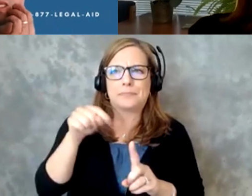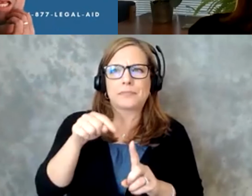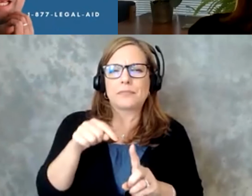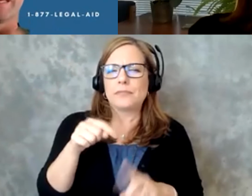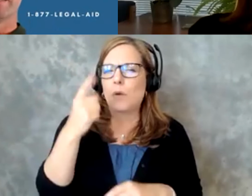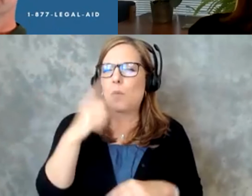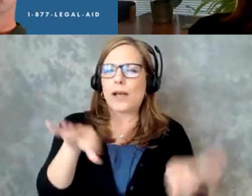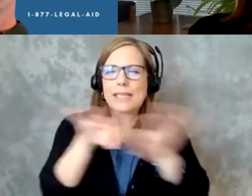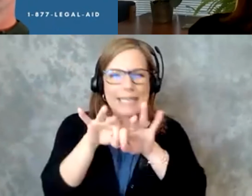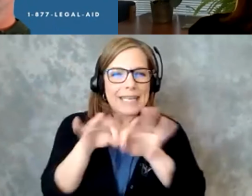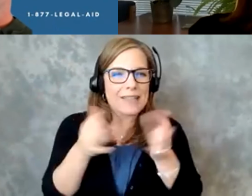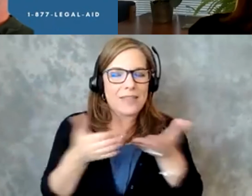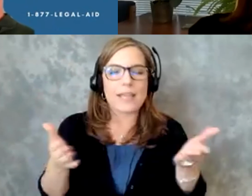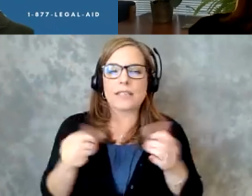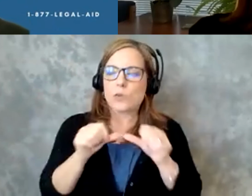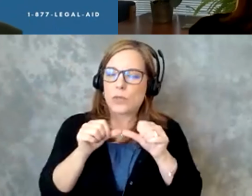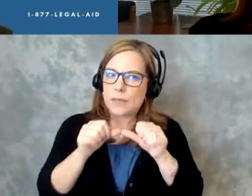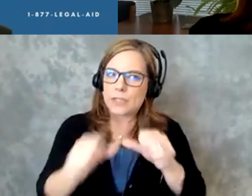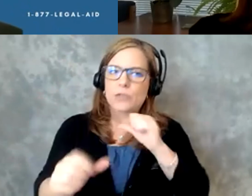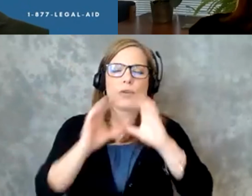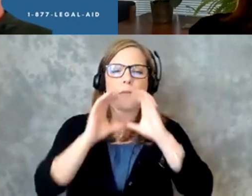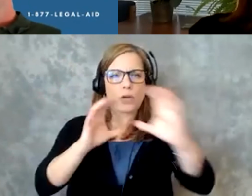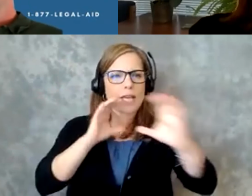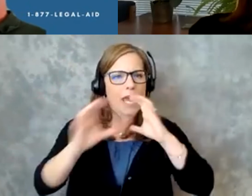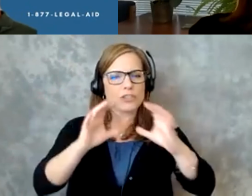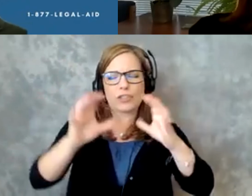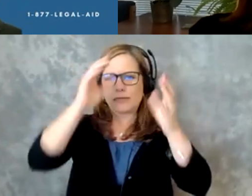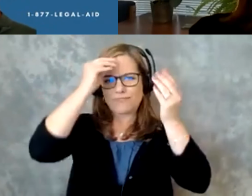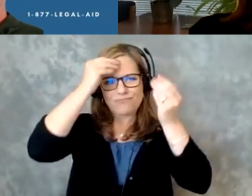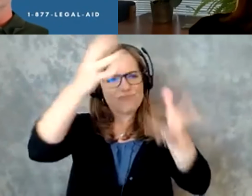key here is to continue the communication to all